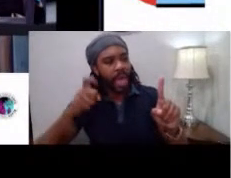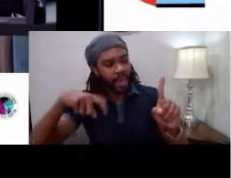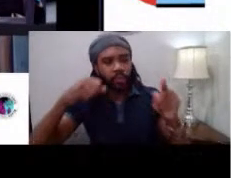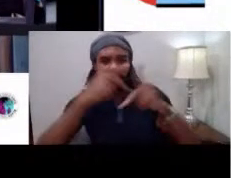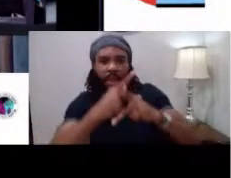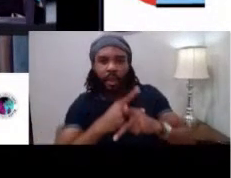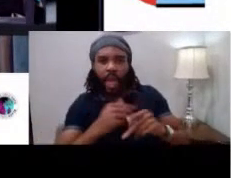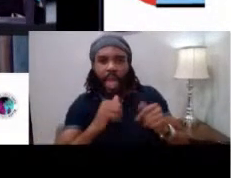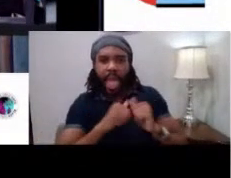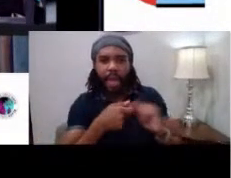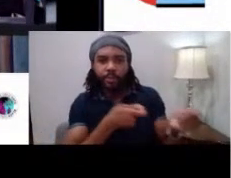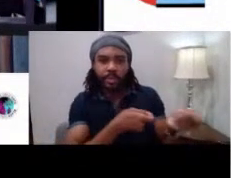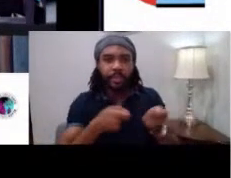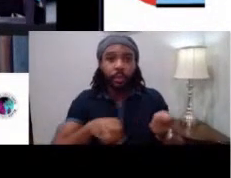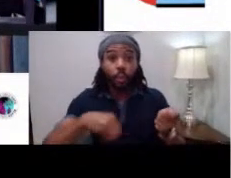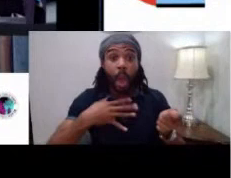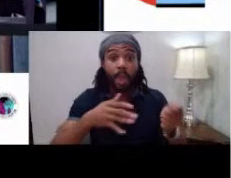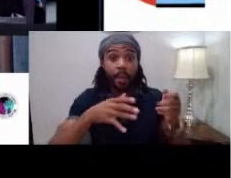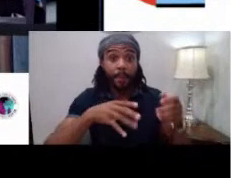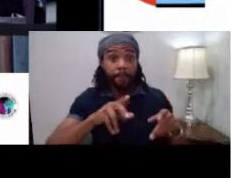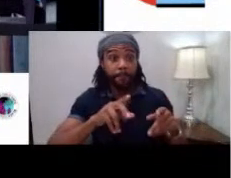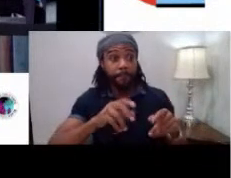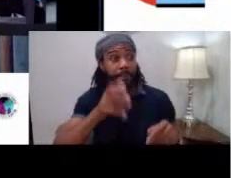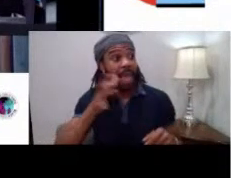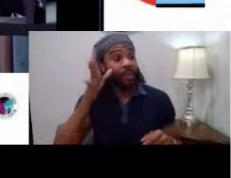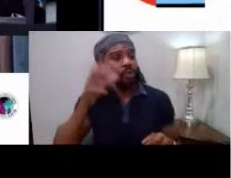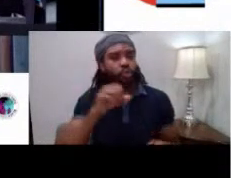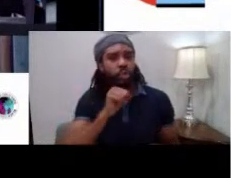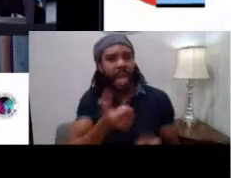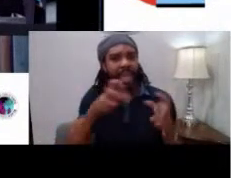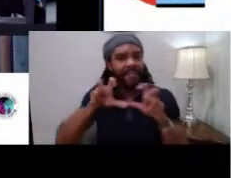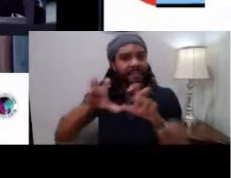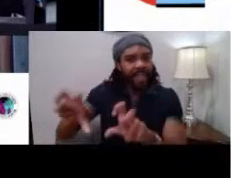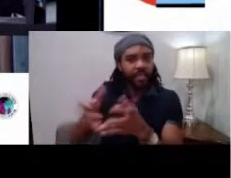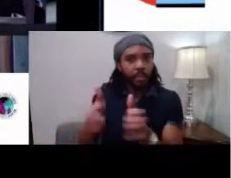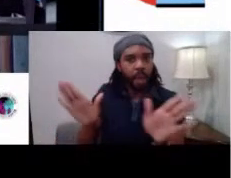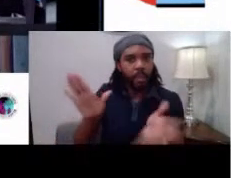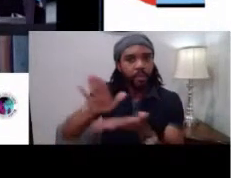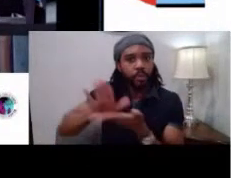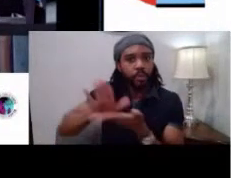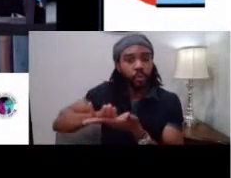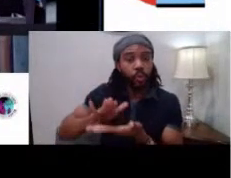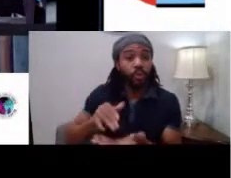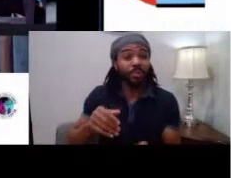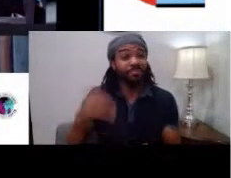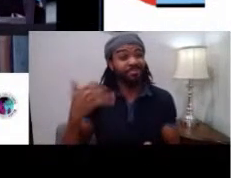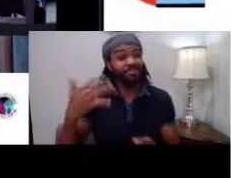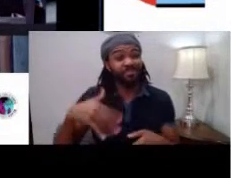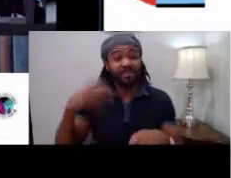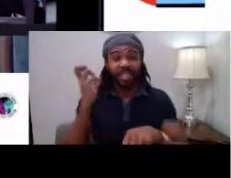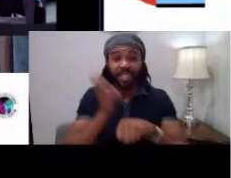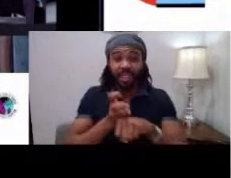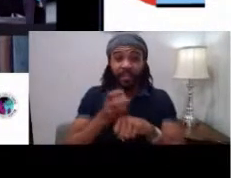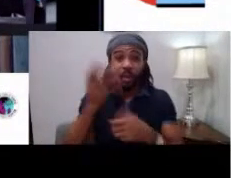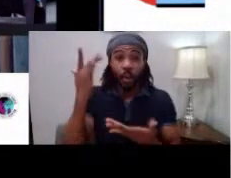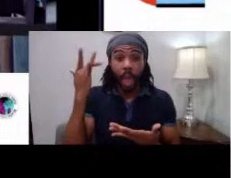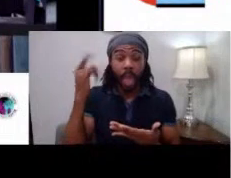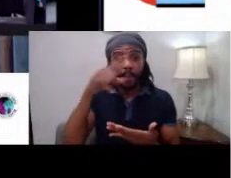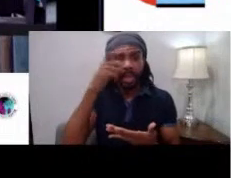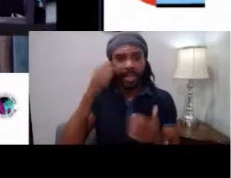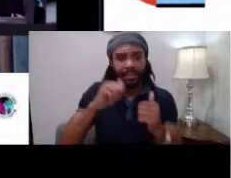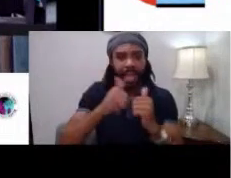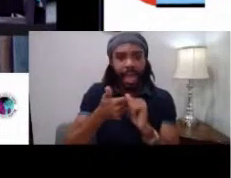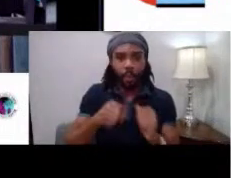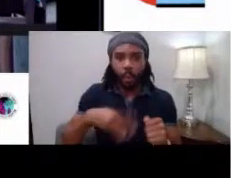get white parents to disinvest in their public schools, a formidable challenge because of the way that white supremacy